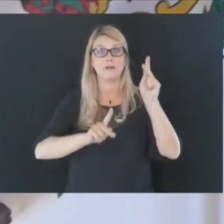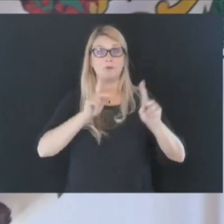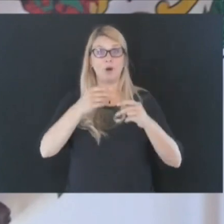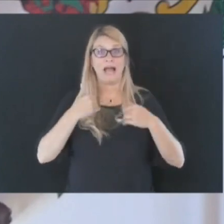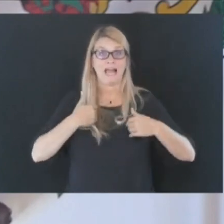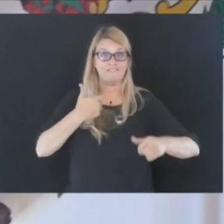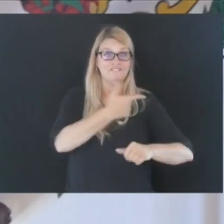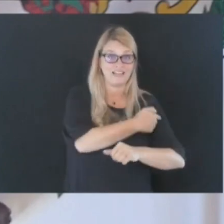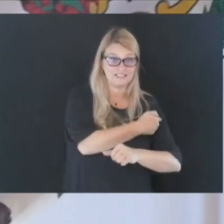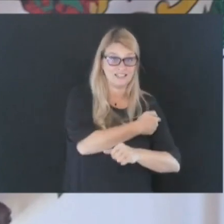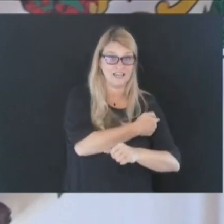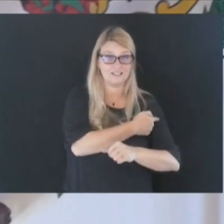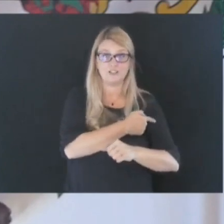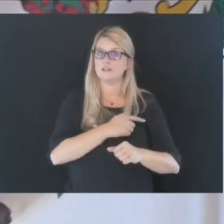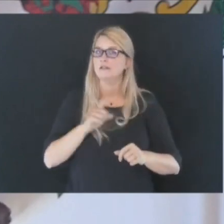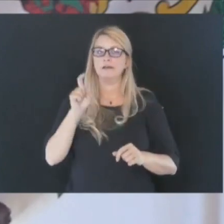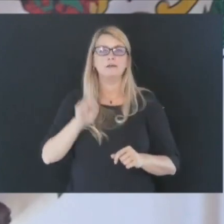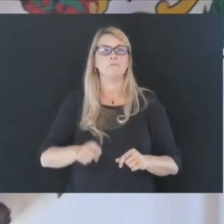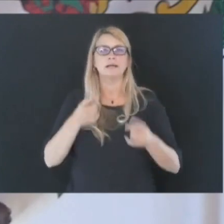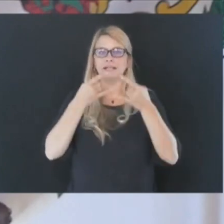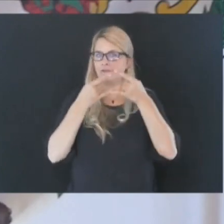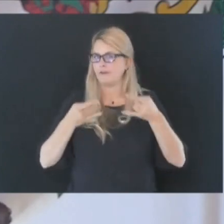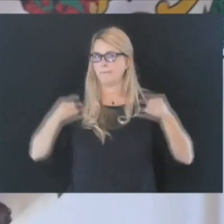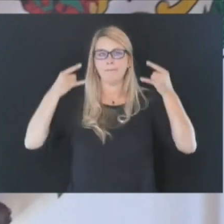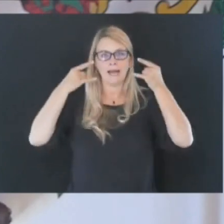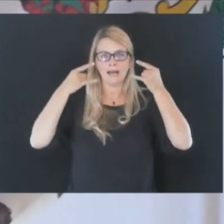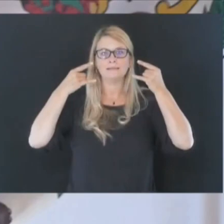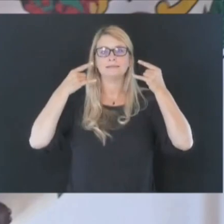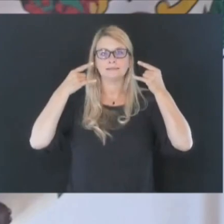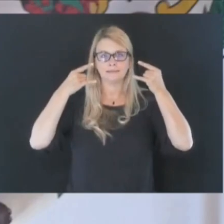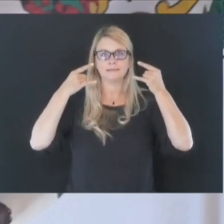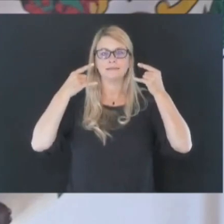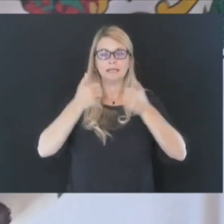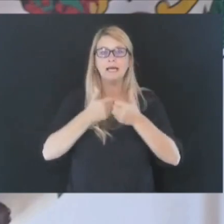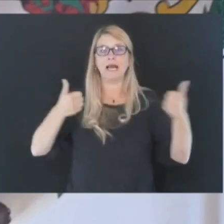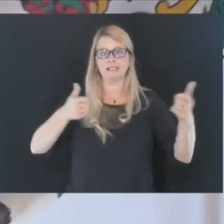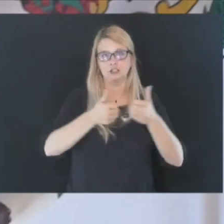goes back to wearing that mask and absolutely doing the social distancing.